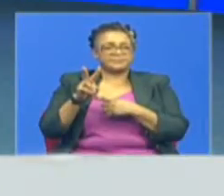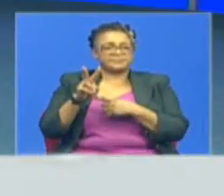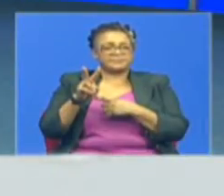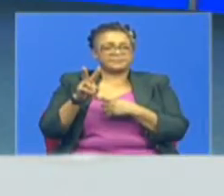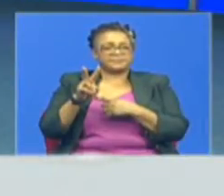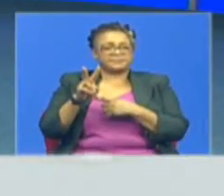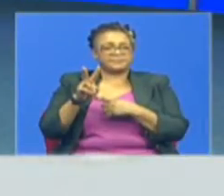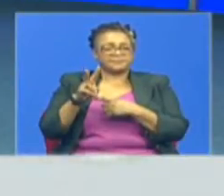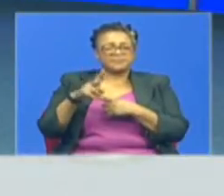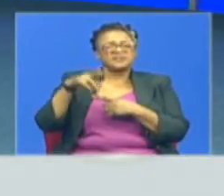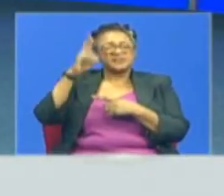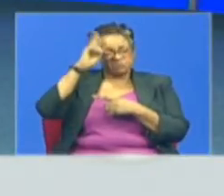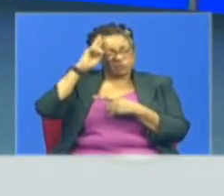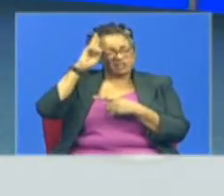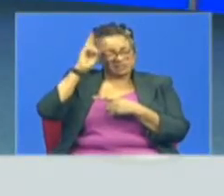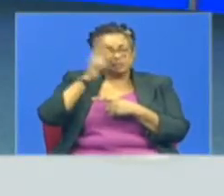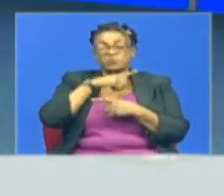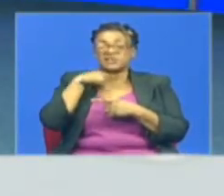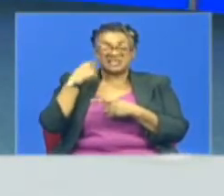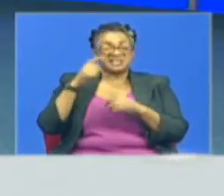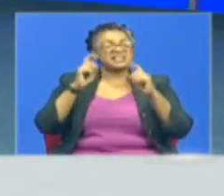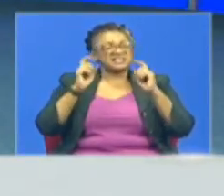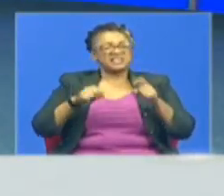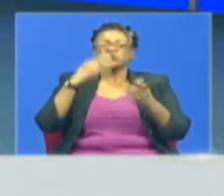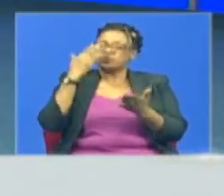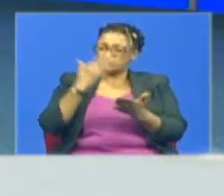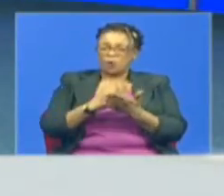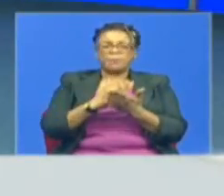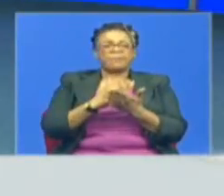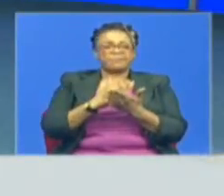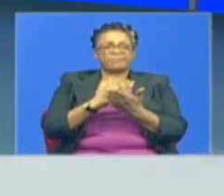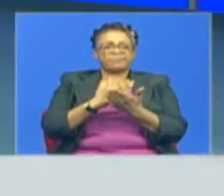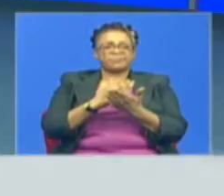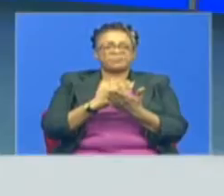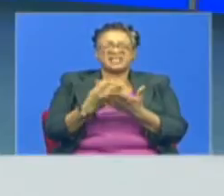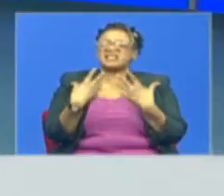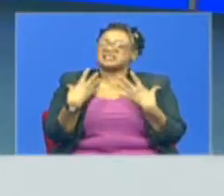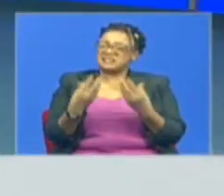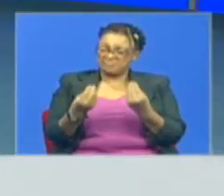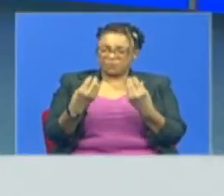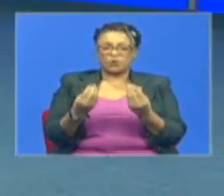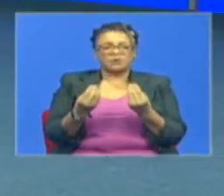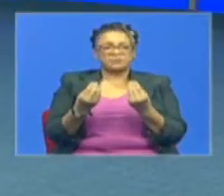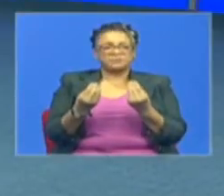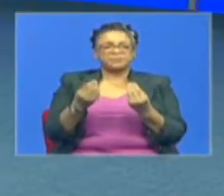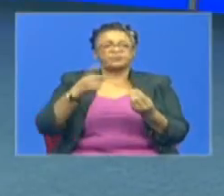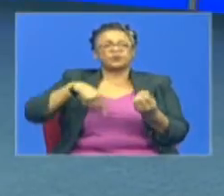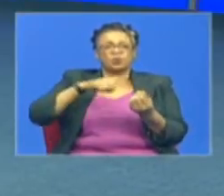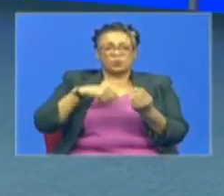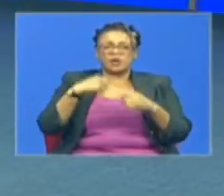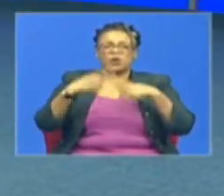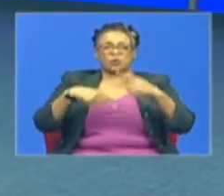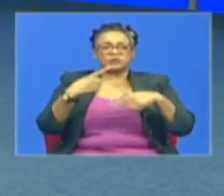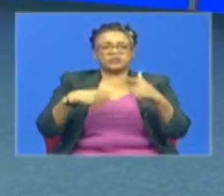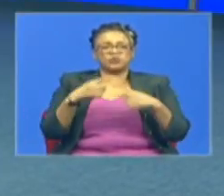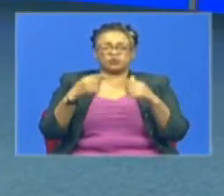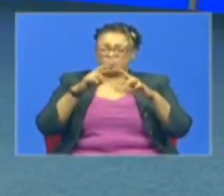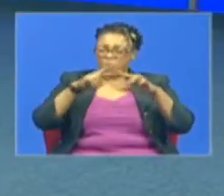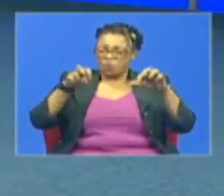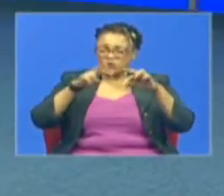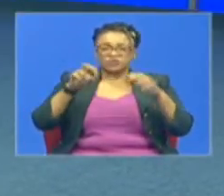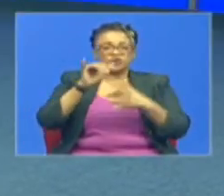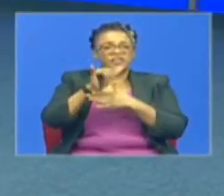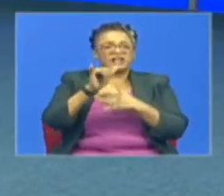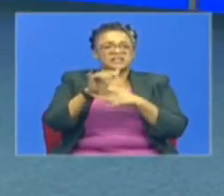Police brutality needs to stop. It is as simple as that. We will keep close eyes on that story as